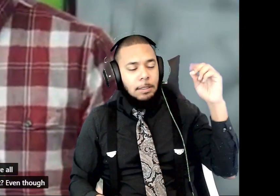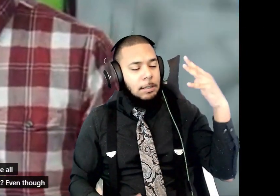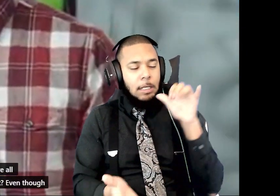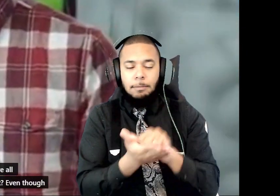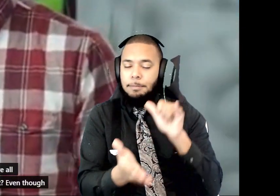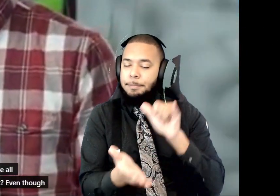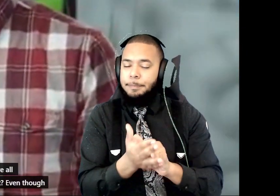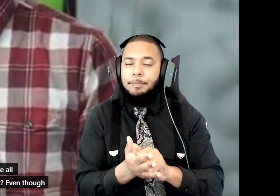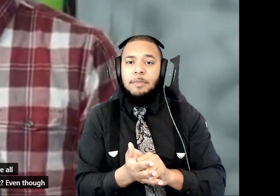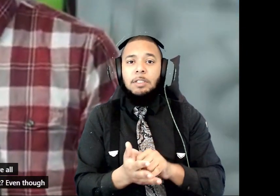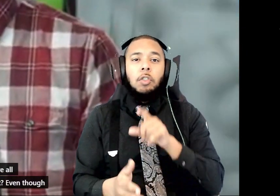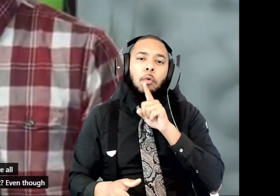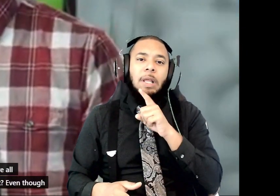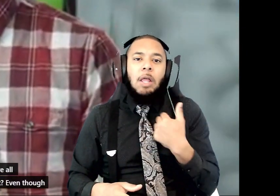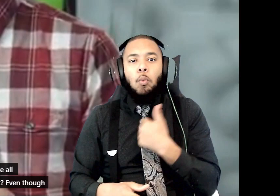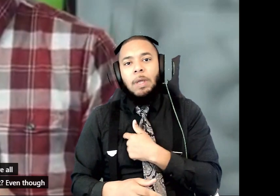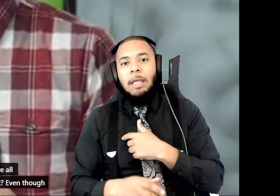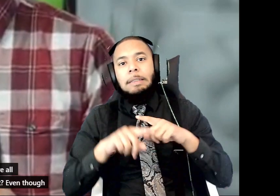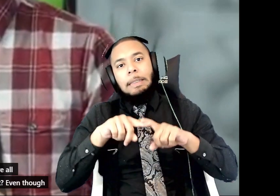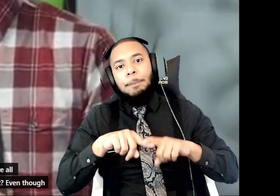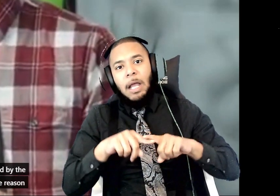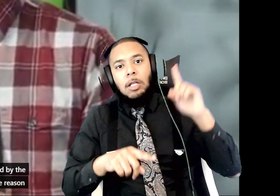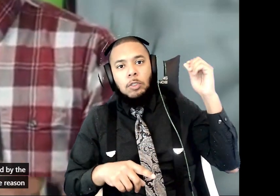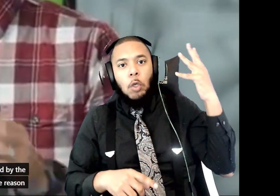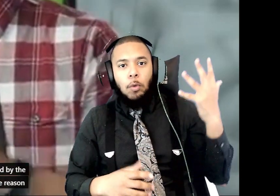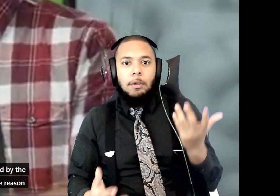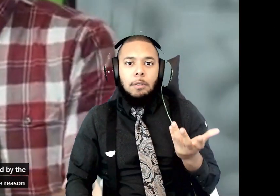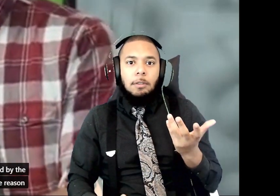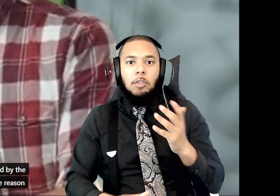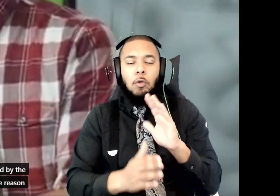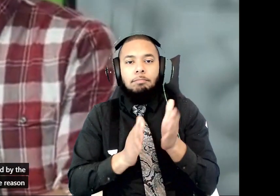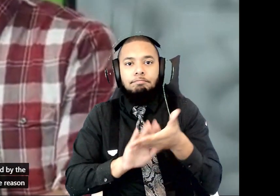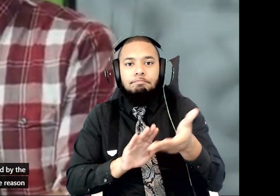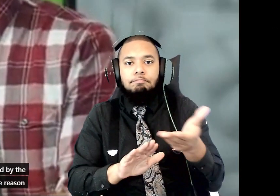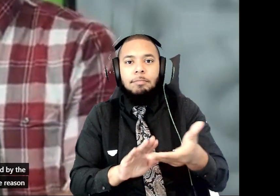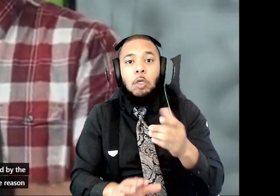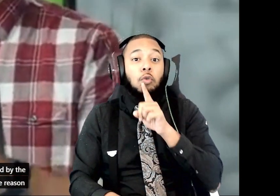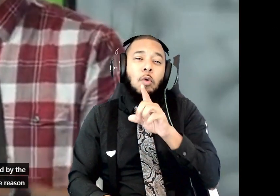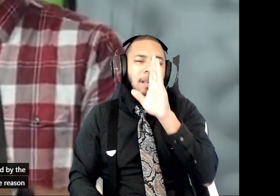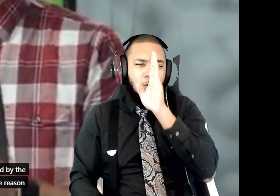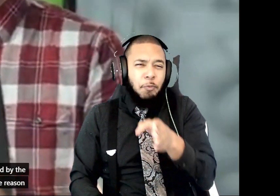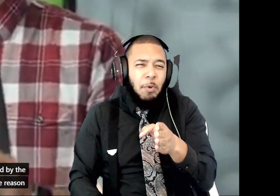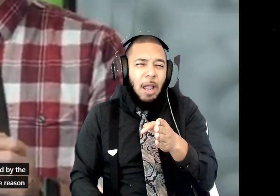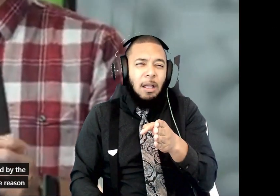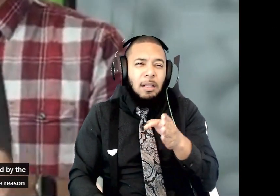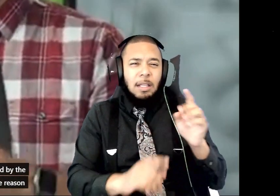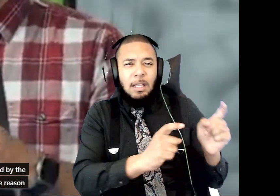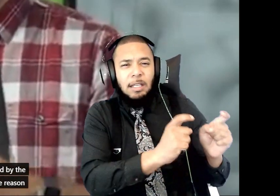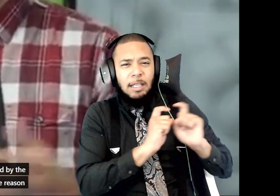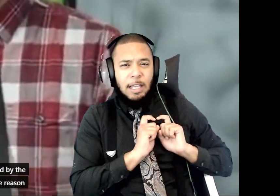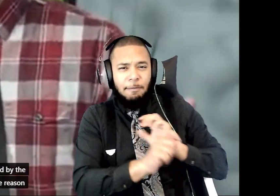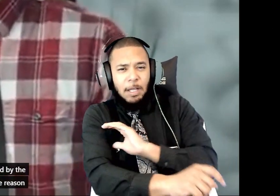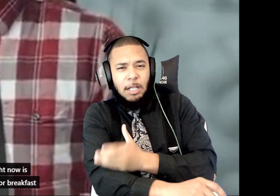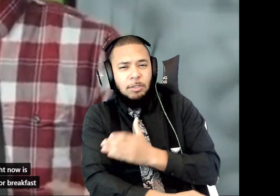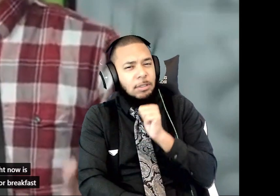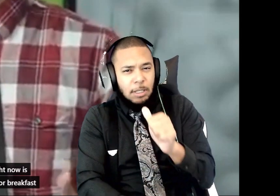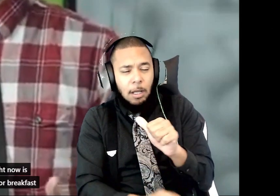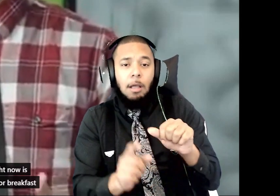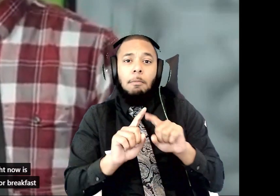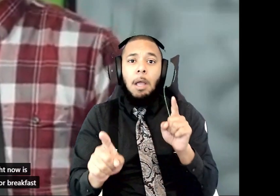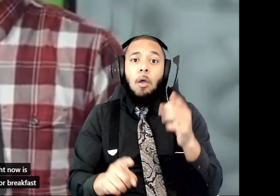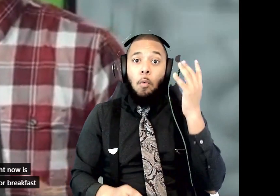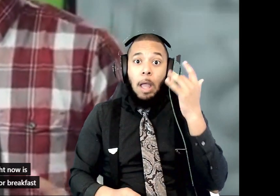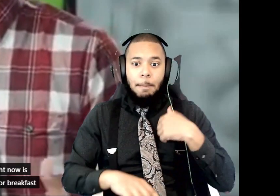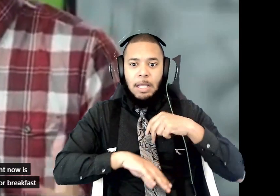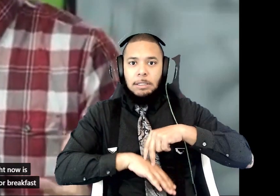sense, we are all solar powered organisms, right? Even though we're not directly powered by the sun, we are indirectly, the reason that I'm standing